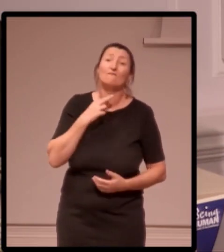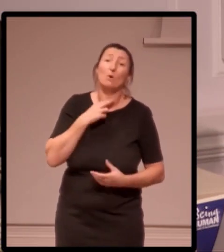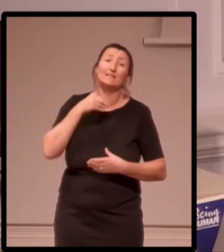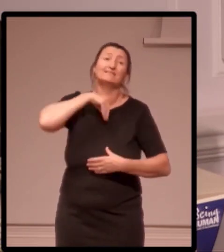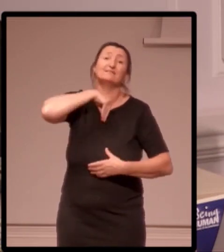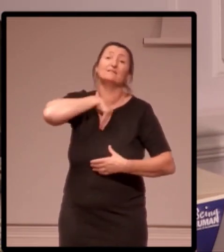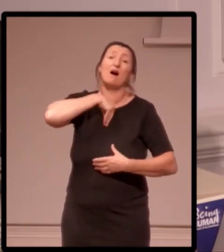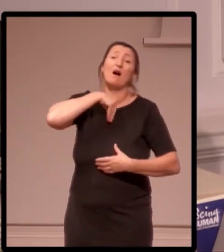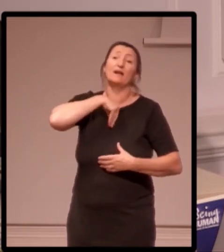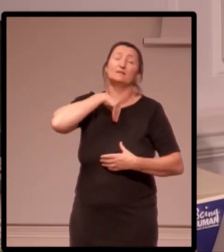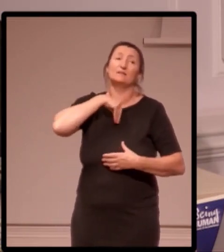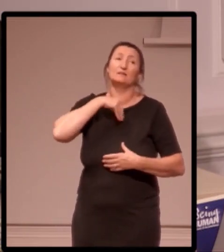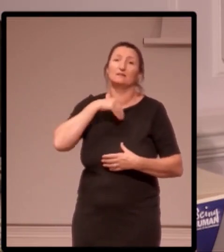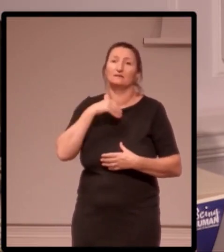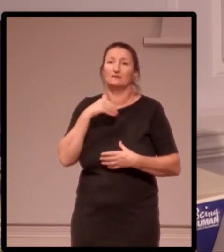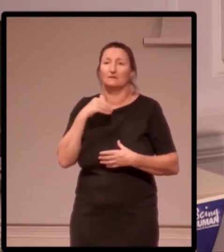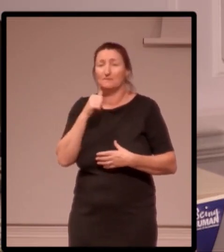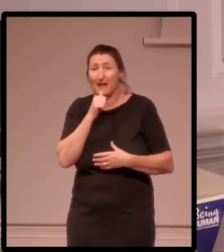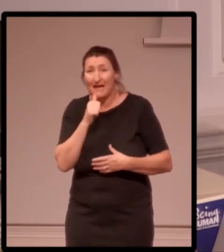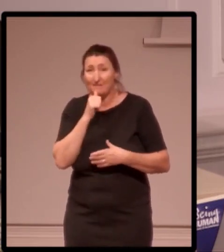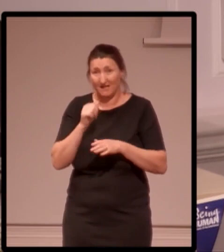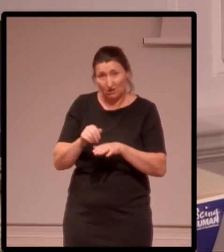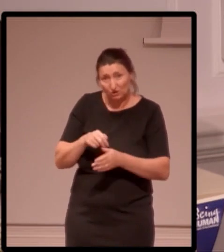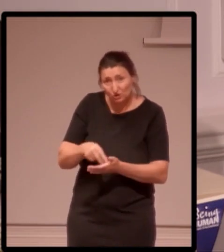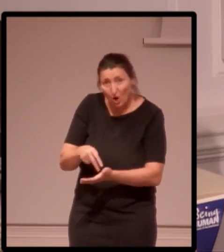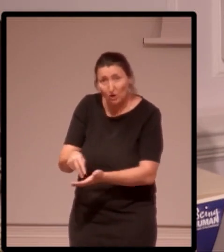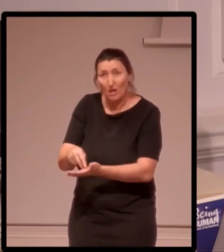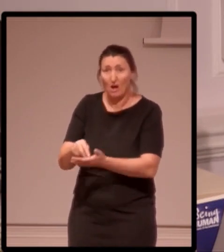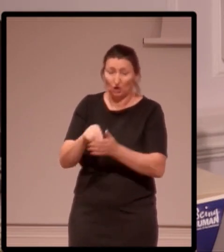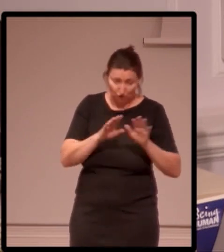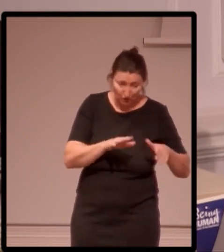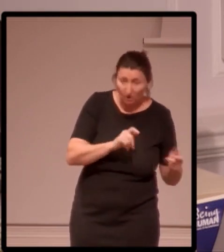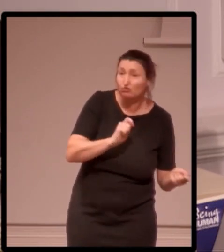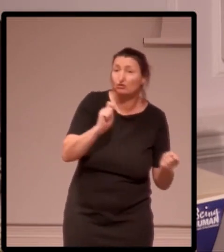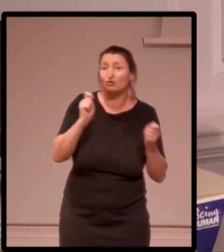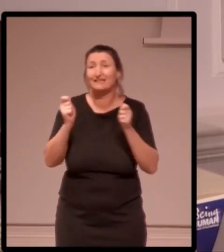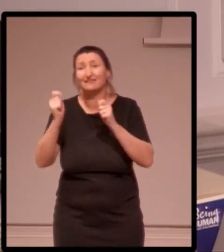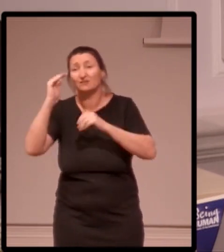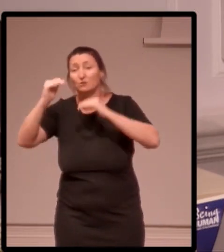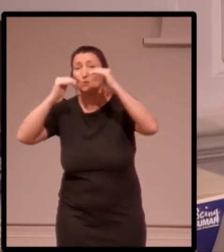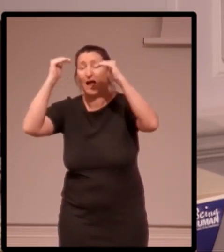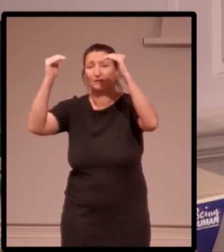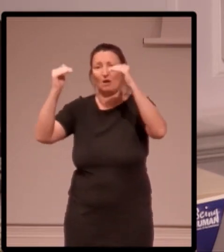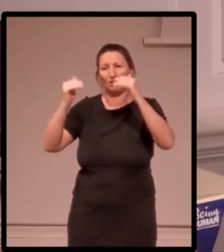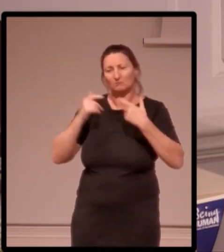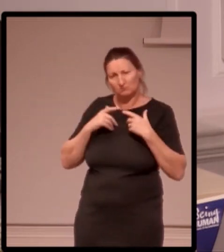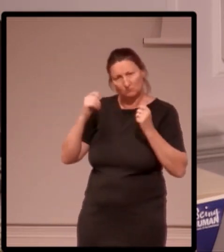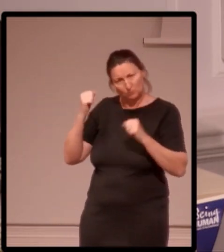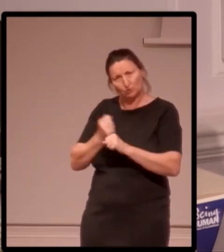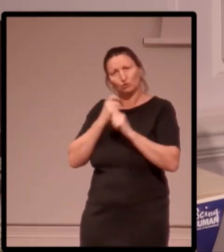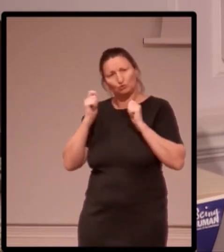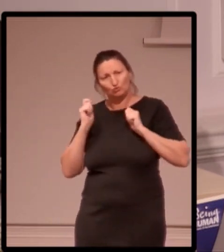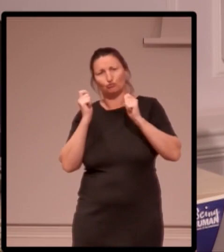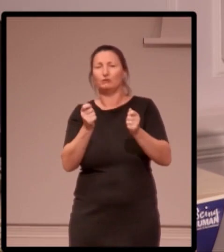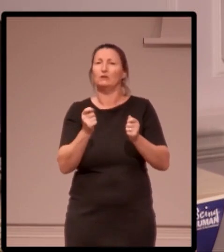inside this. Babies to toddlers, children transitioning to adulthood, we should be treated